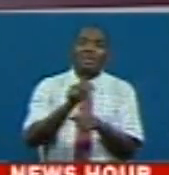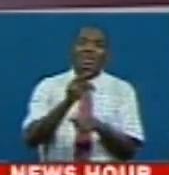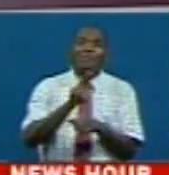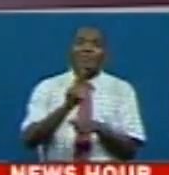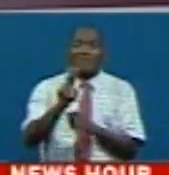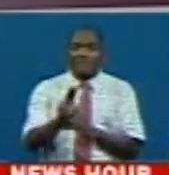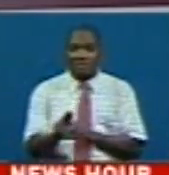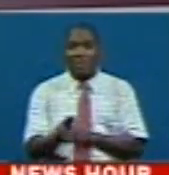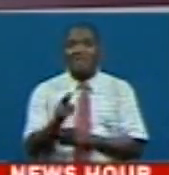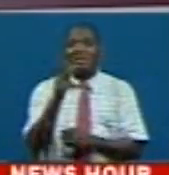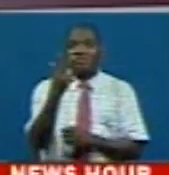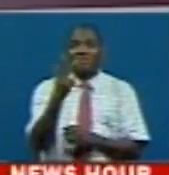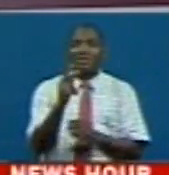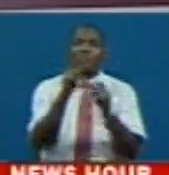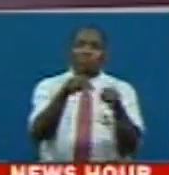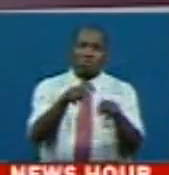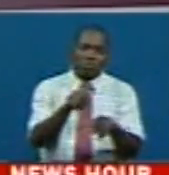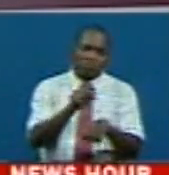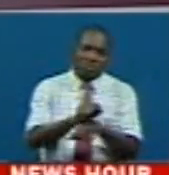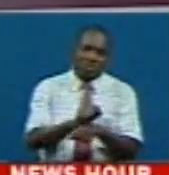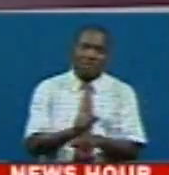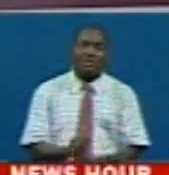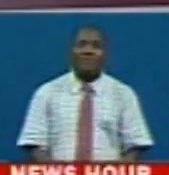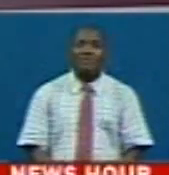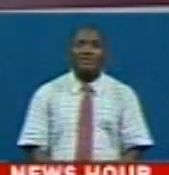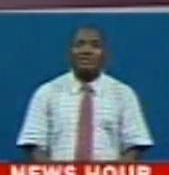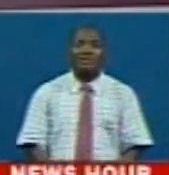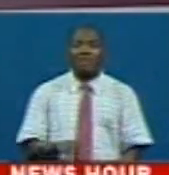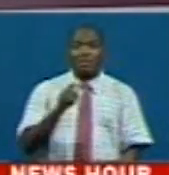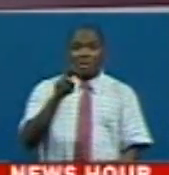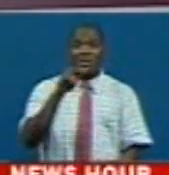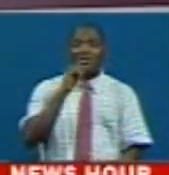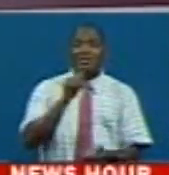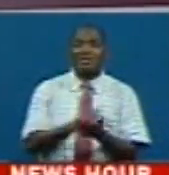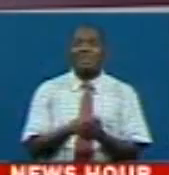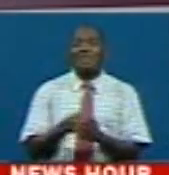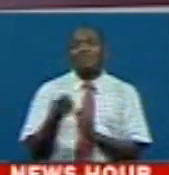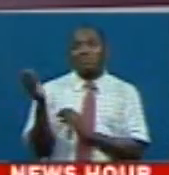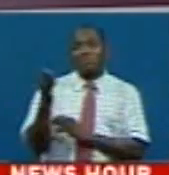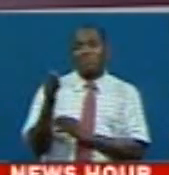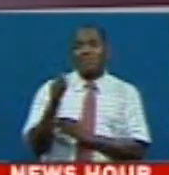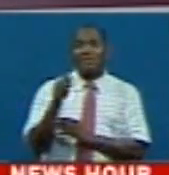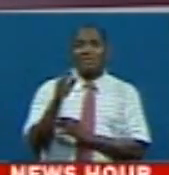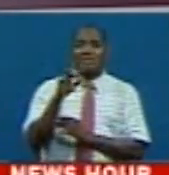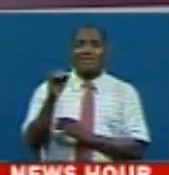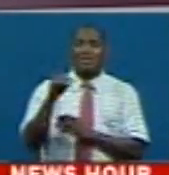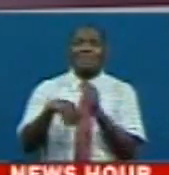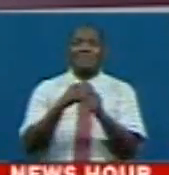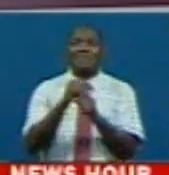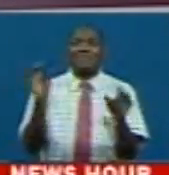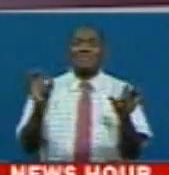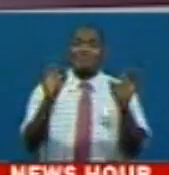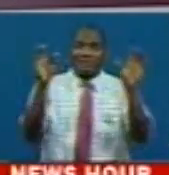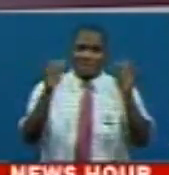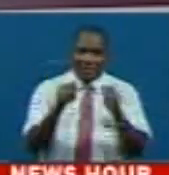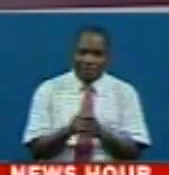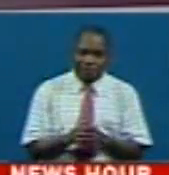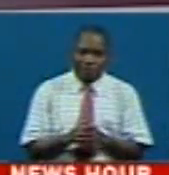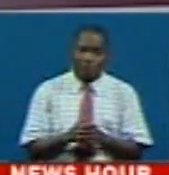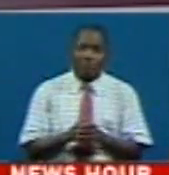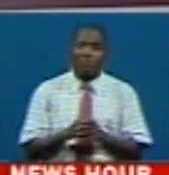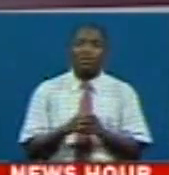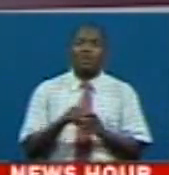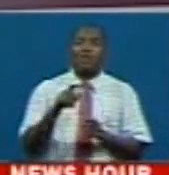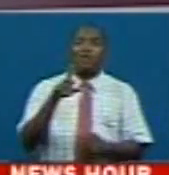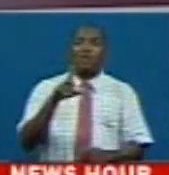region, only 3 reported for their interviews. Dr. Afre was speaking at the 90th anniversary celebration of